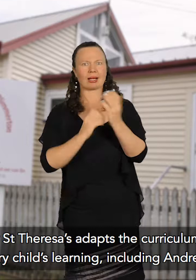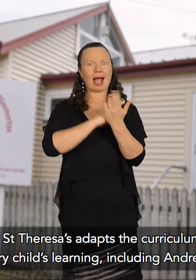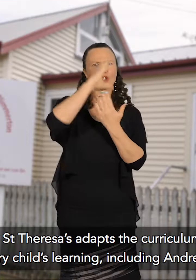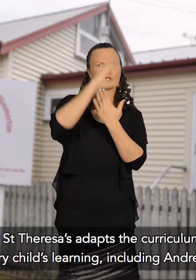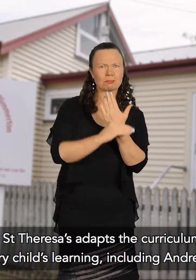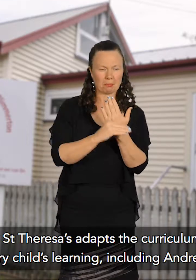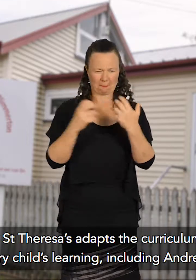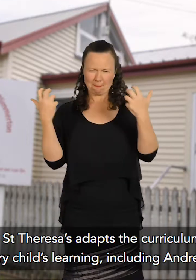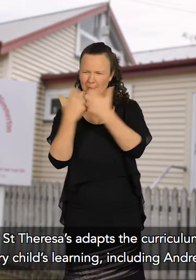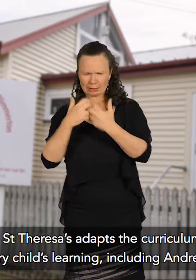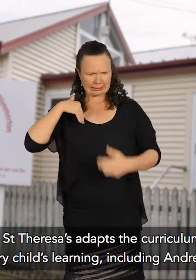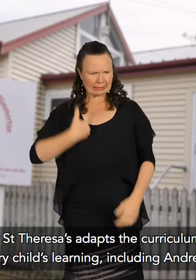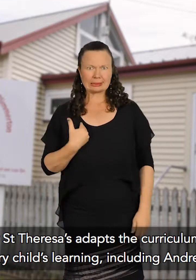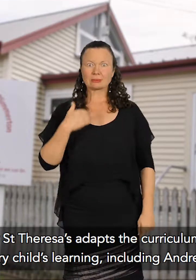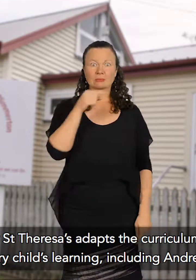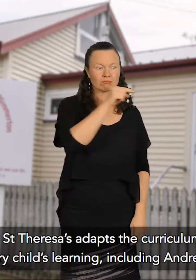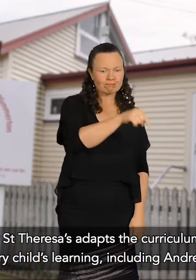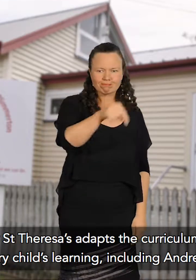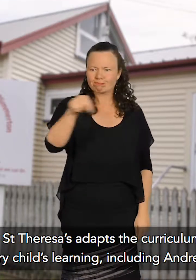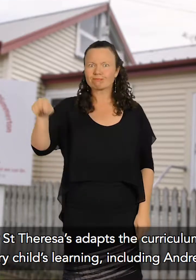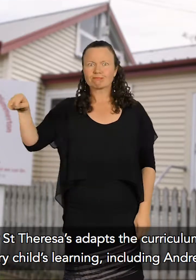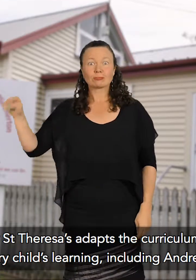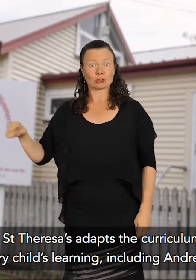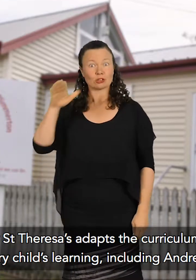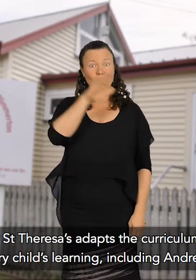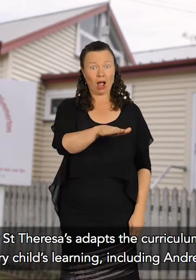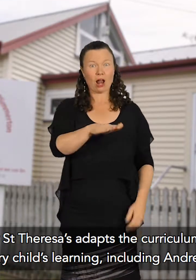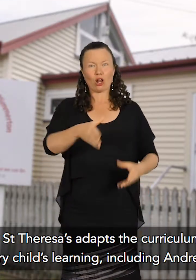the needs of every child's learning, including Andre.